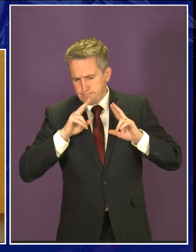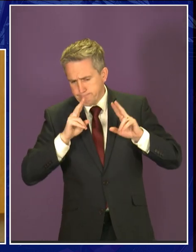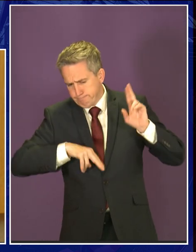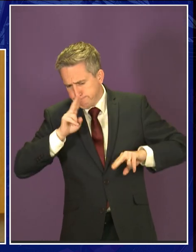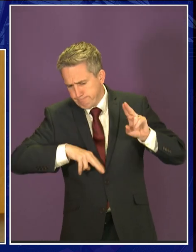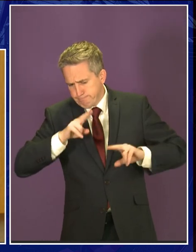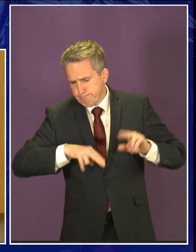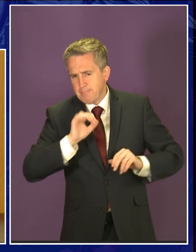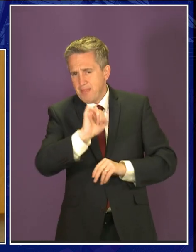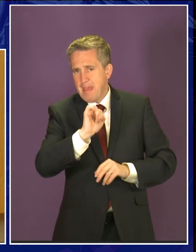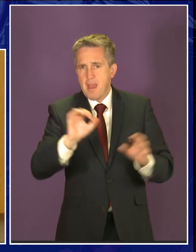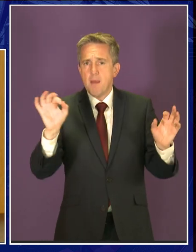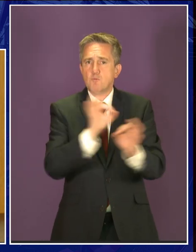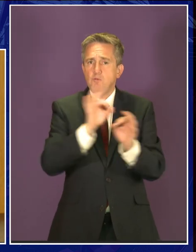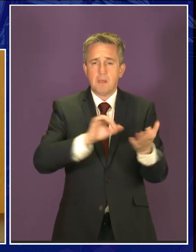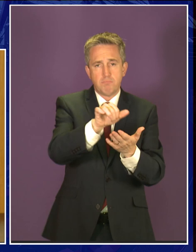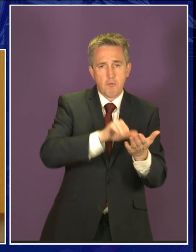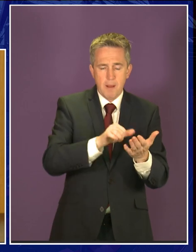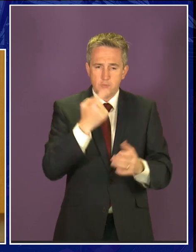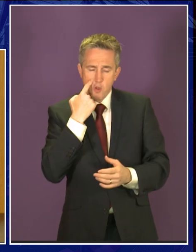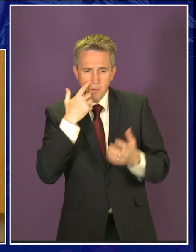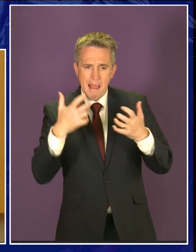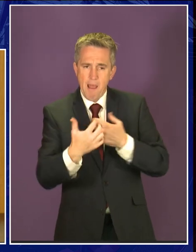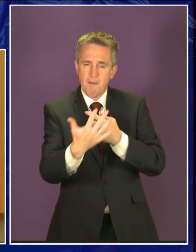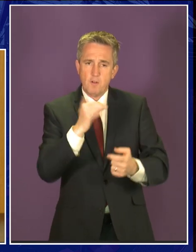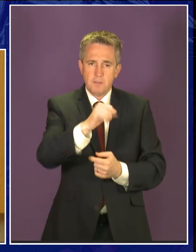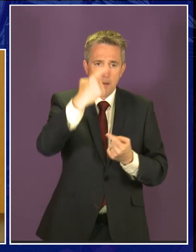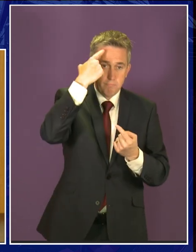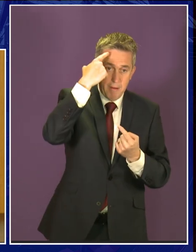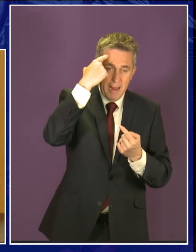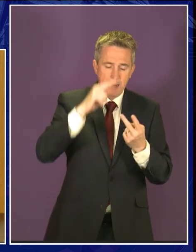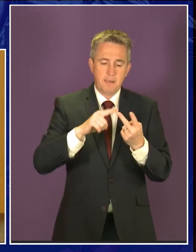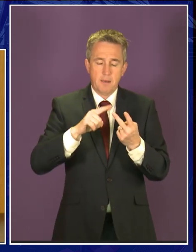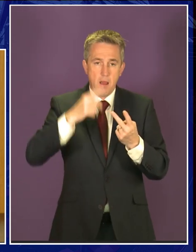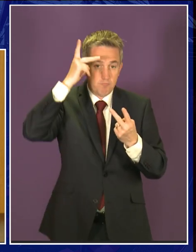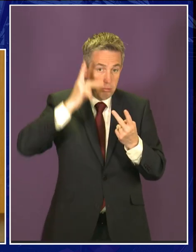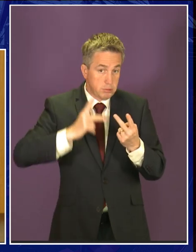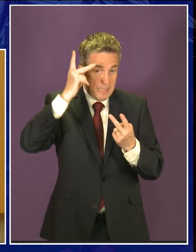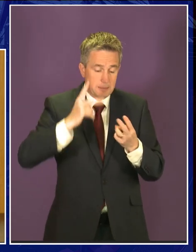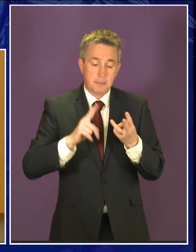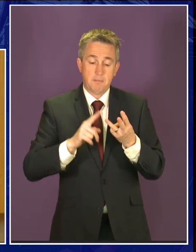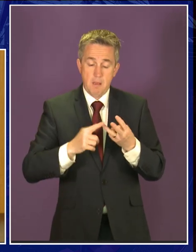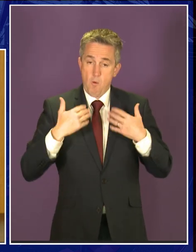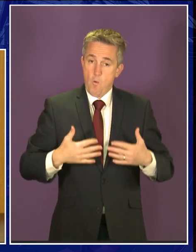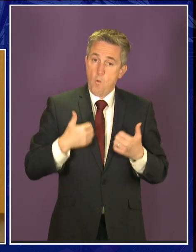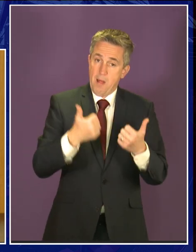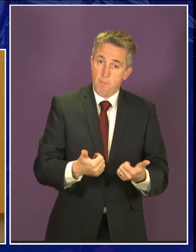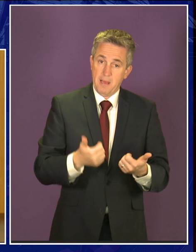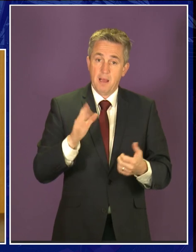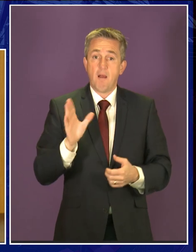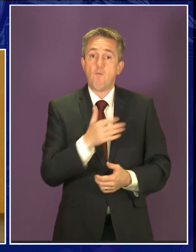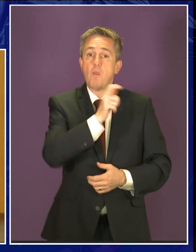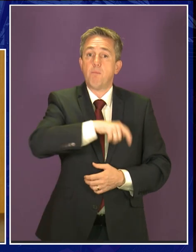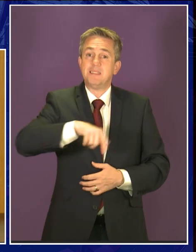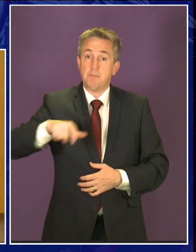this music program impacts the brain, cognitive, and social development, and overall well-being and success of its